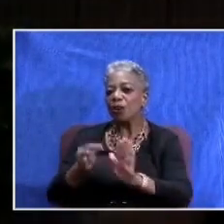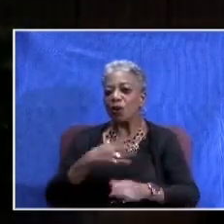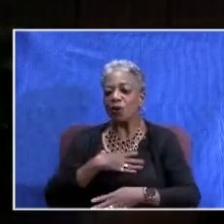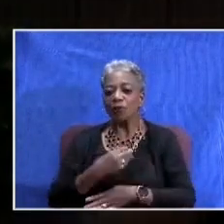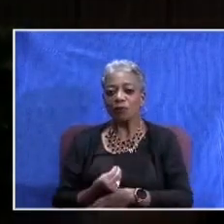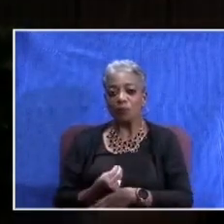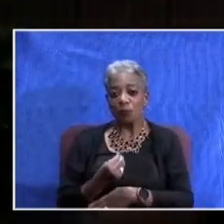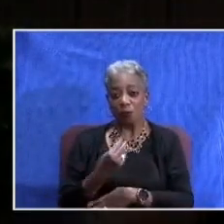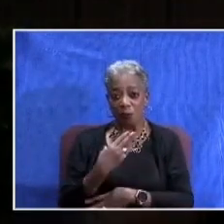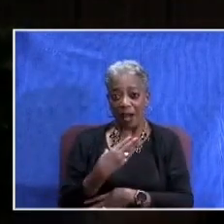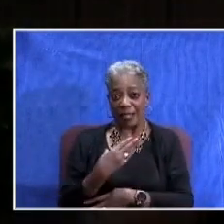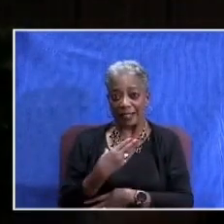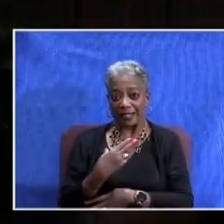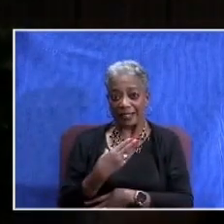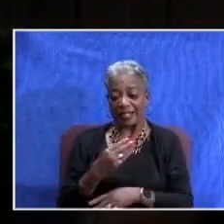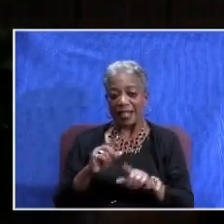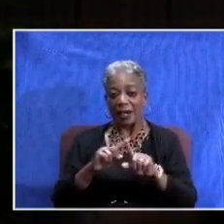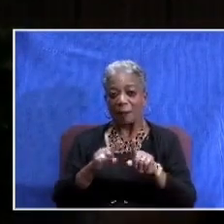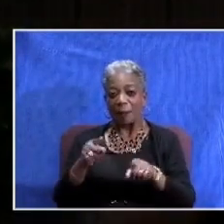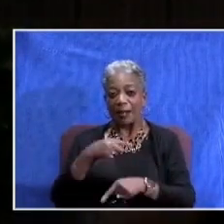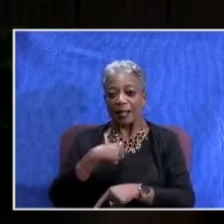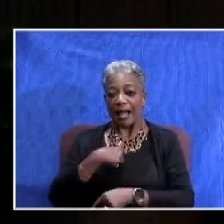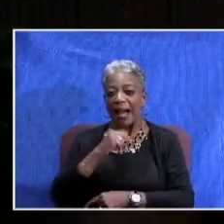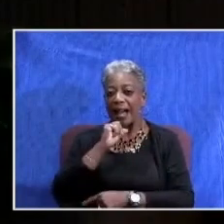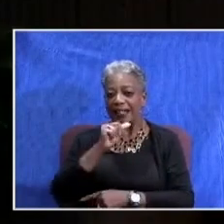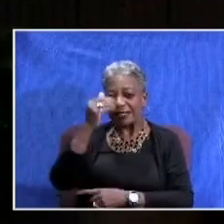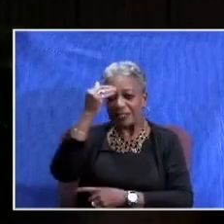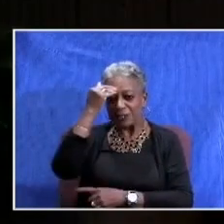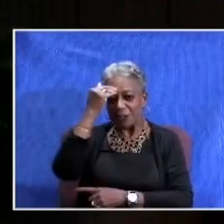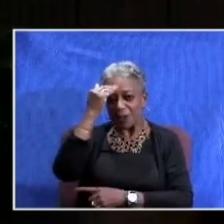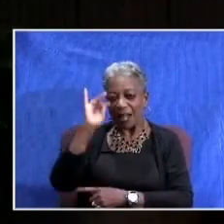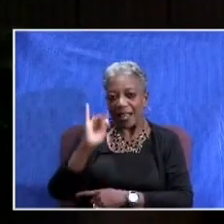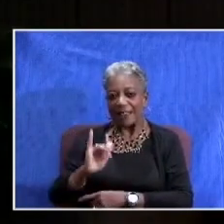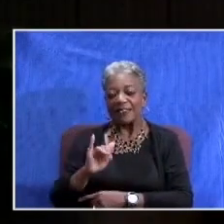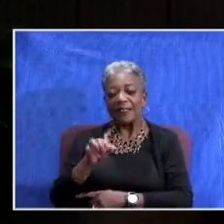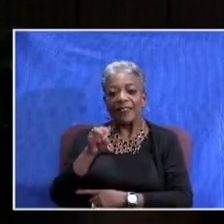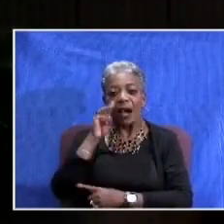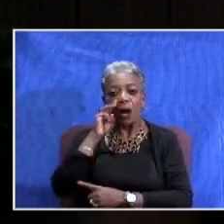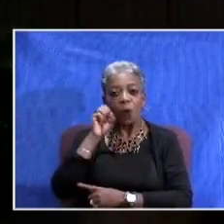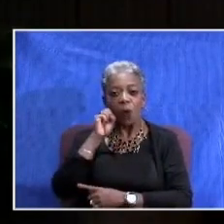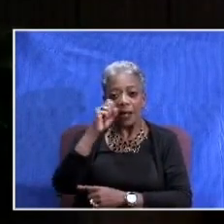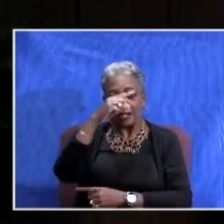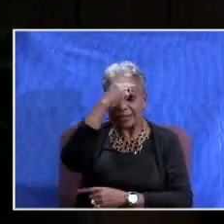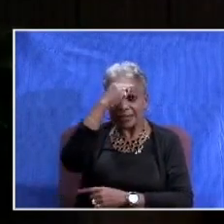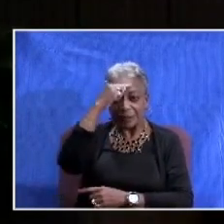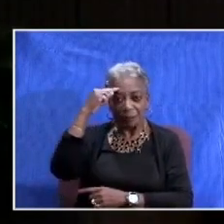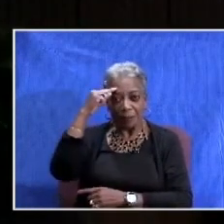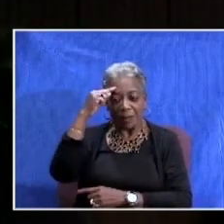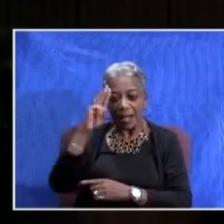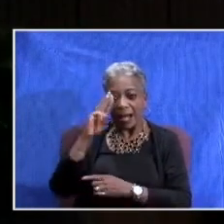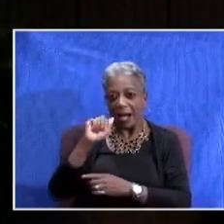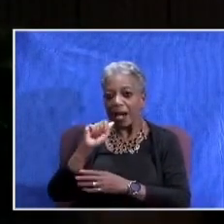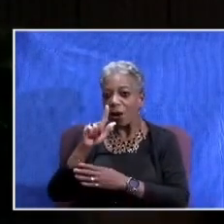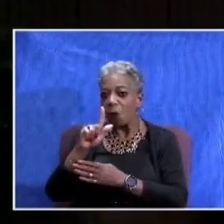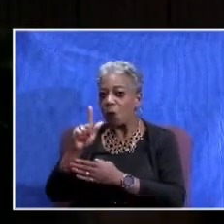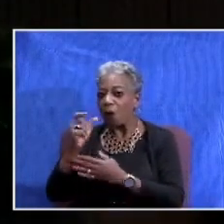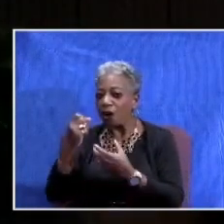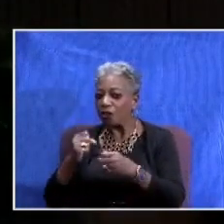that's why, you know, I didn't know there was a Black Wall Street. They never talked to me about